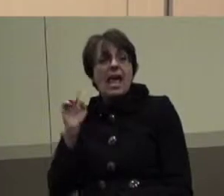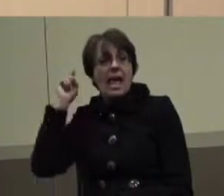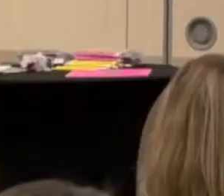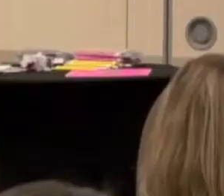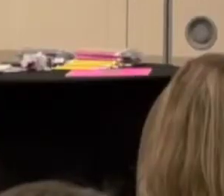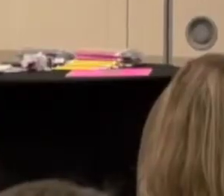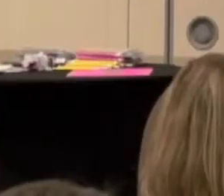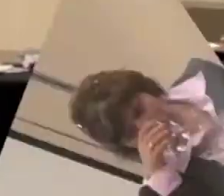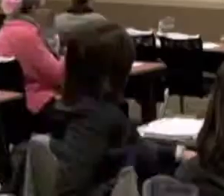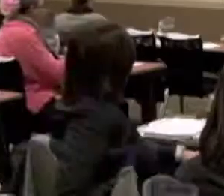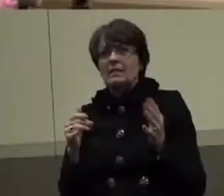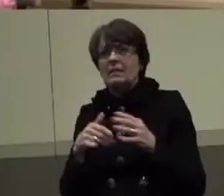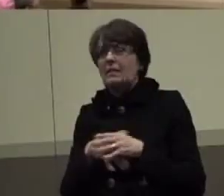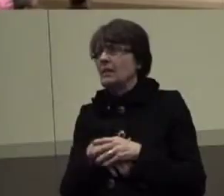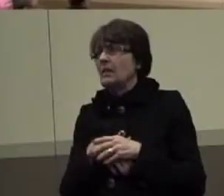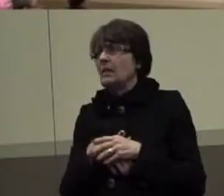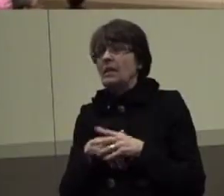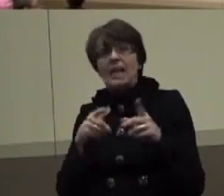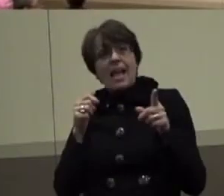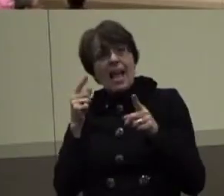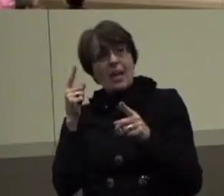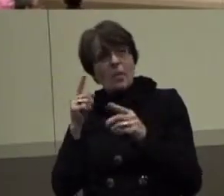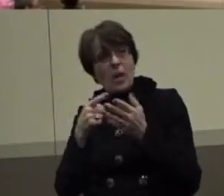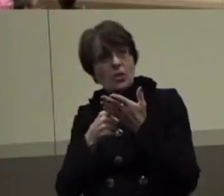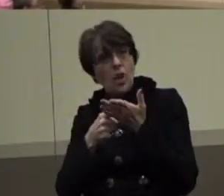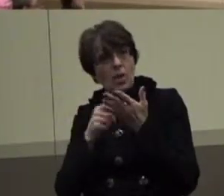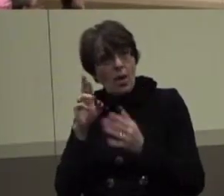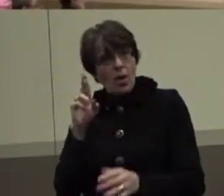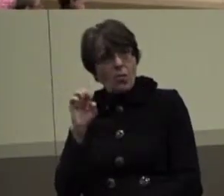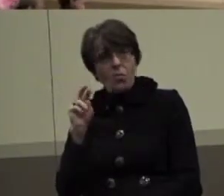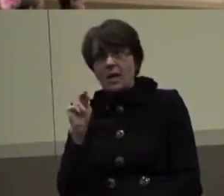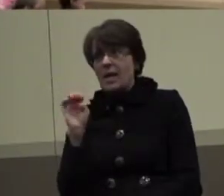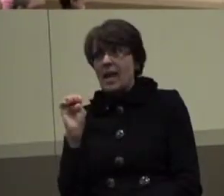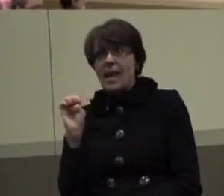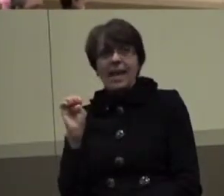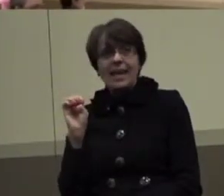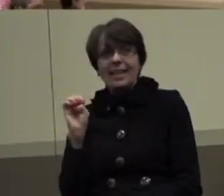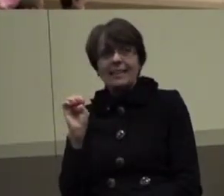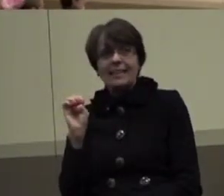was a change? Anybody talk about Renee?